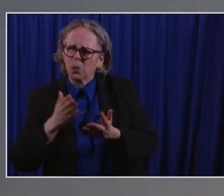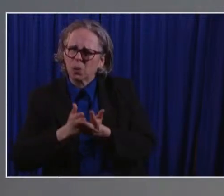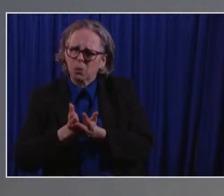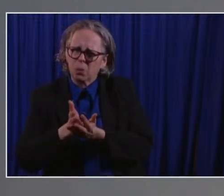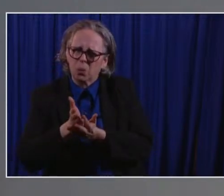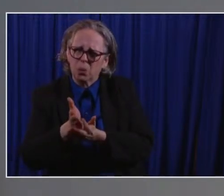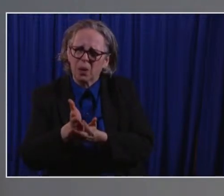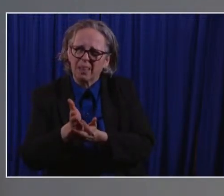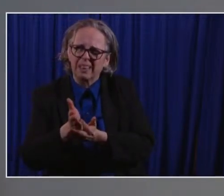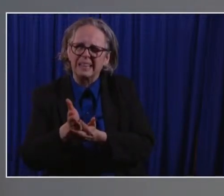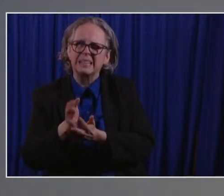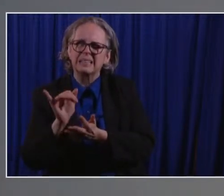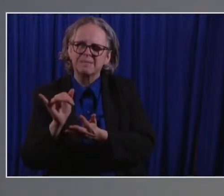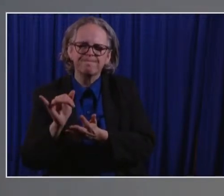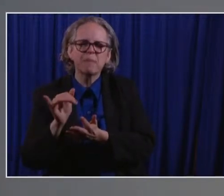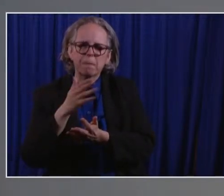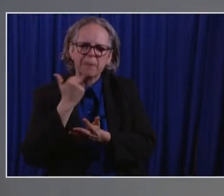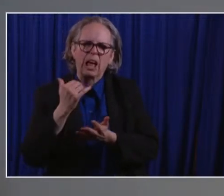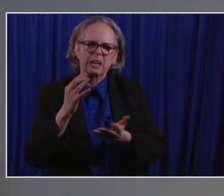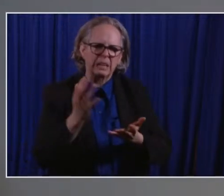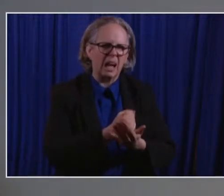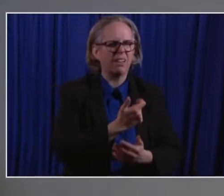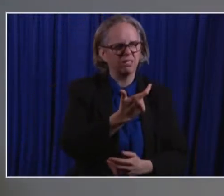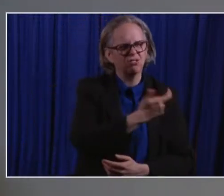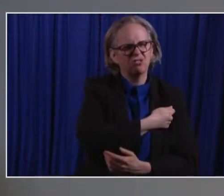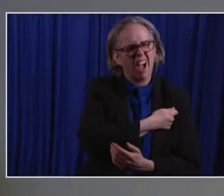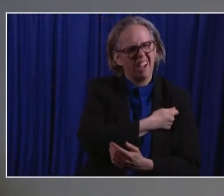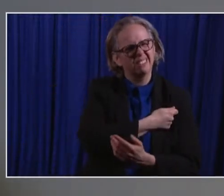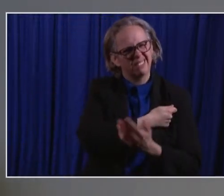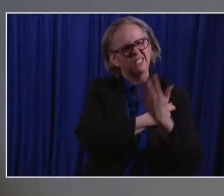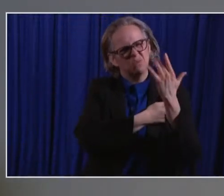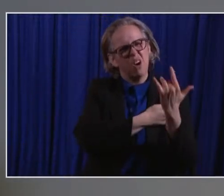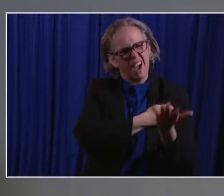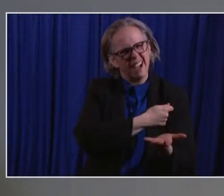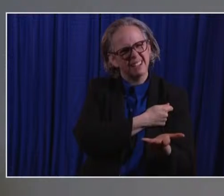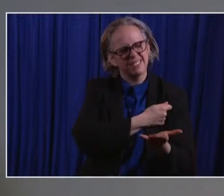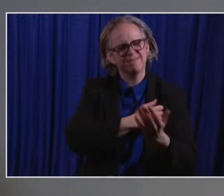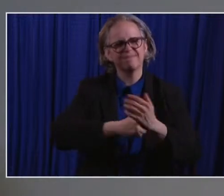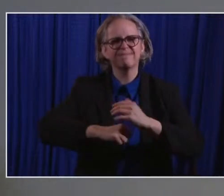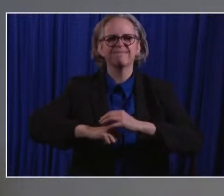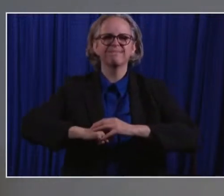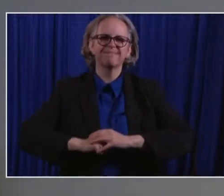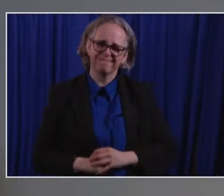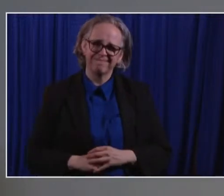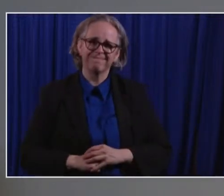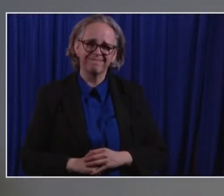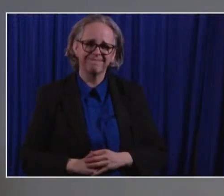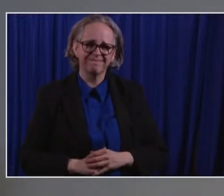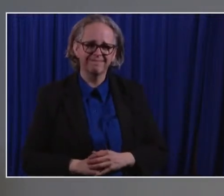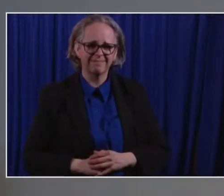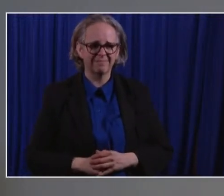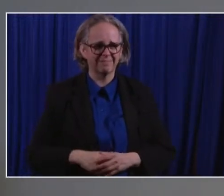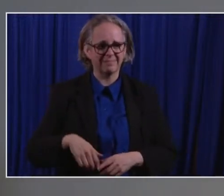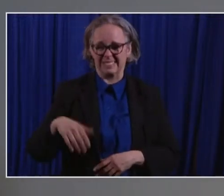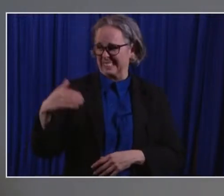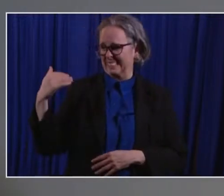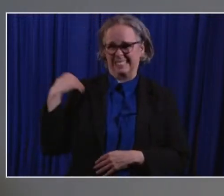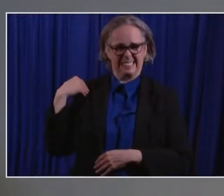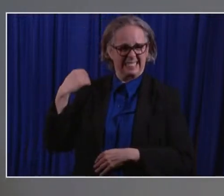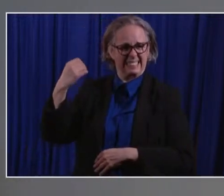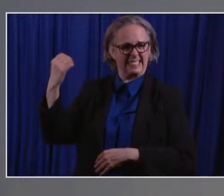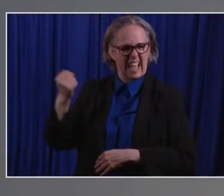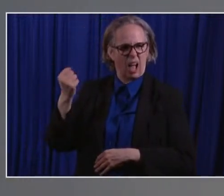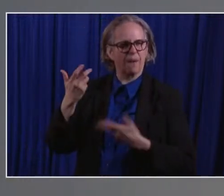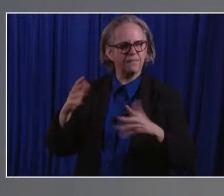those were tough times. So there are several reasons why people get vaccinated. Now, I was at a clinic on Saturday. This past Saturday, we do lots of